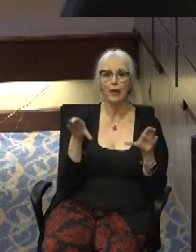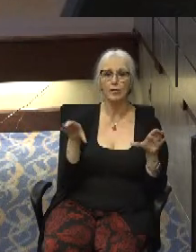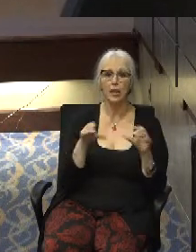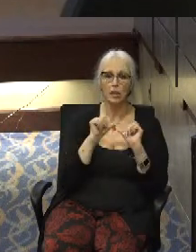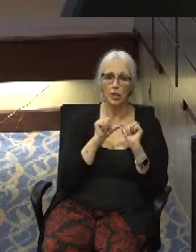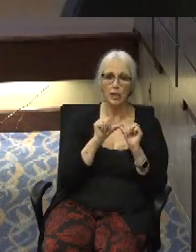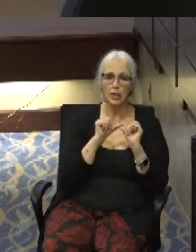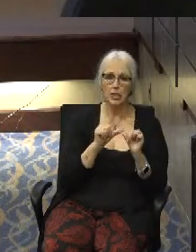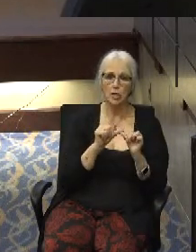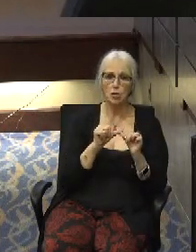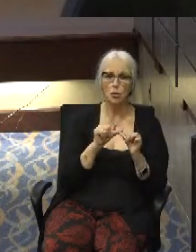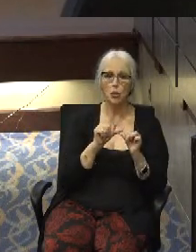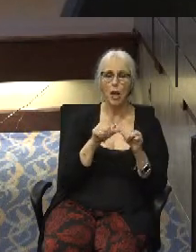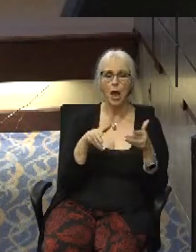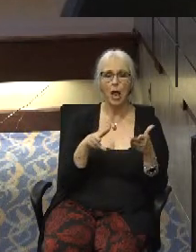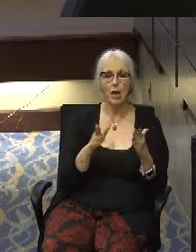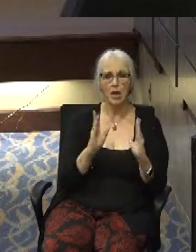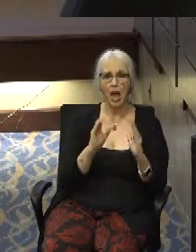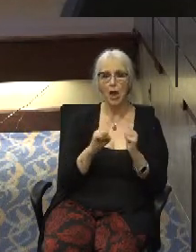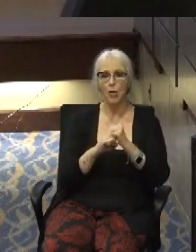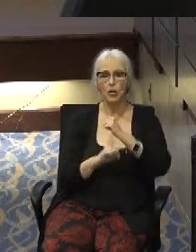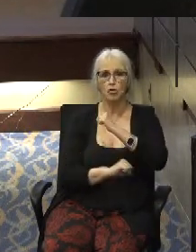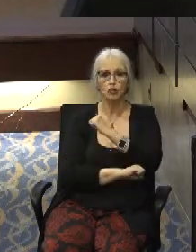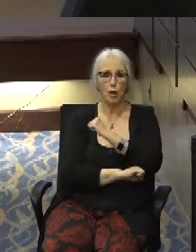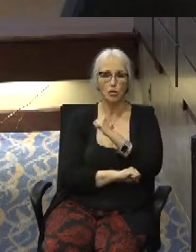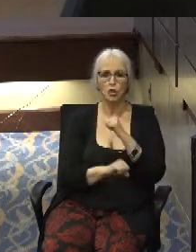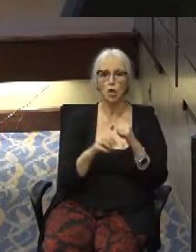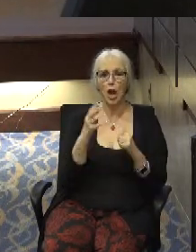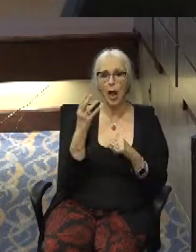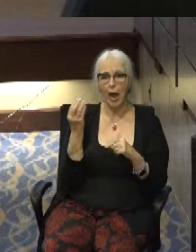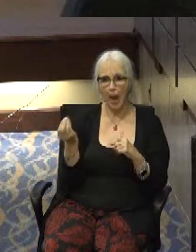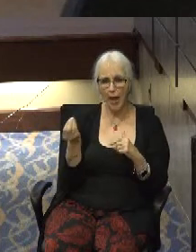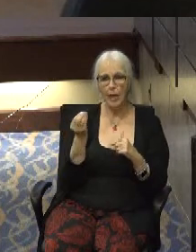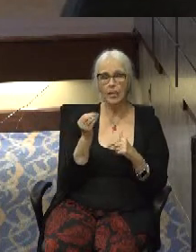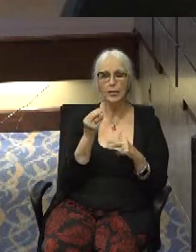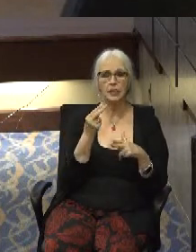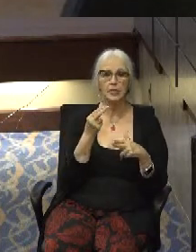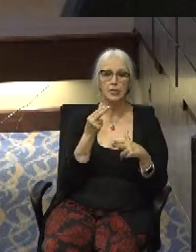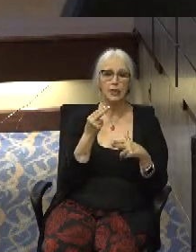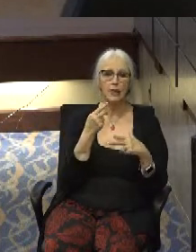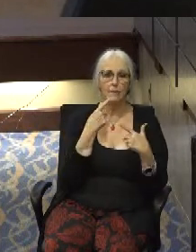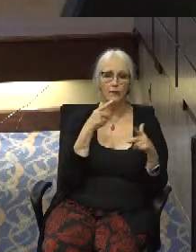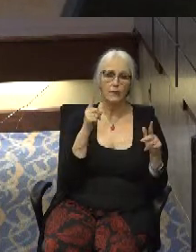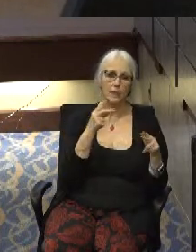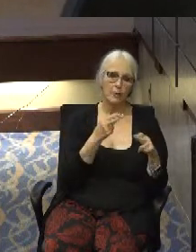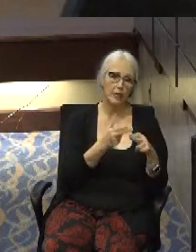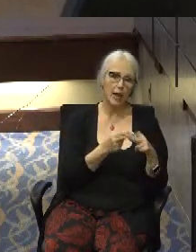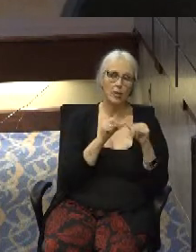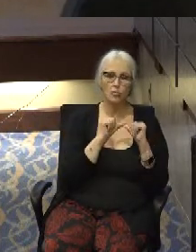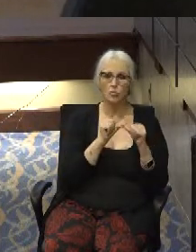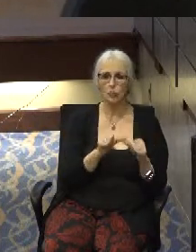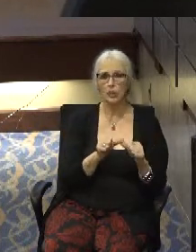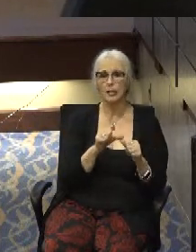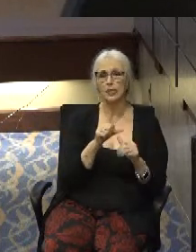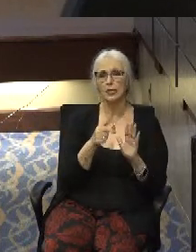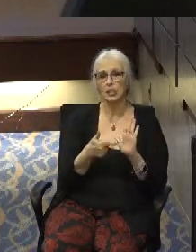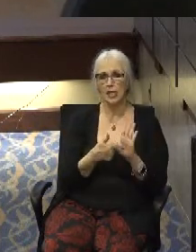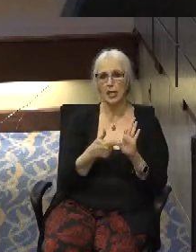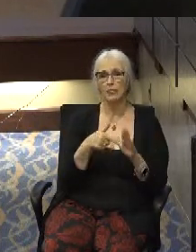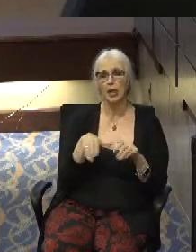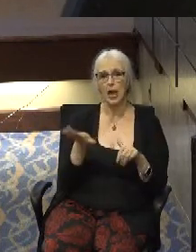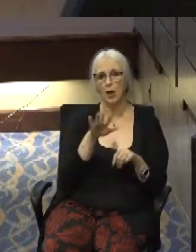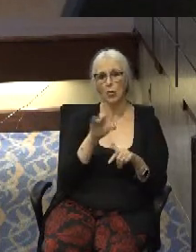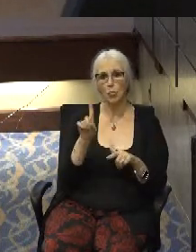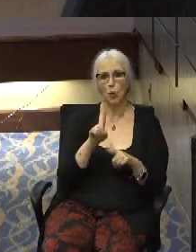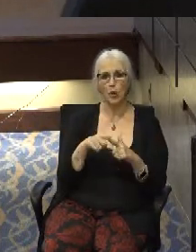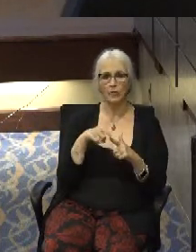to allow this structure and its legacy to thrive, as it is the namesake and the symbol of the neighborhood that it surrounds.